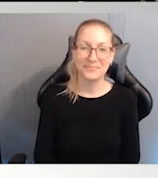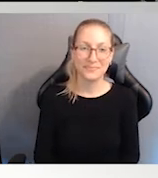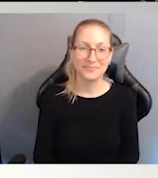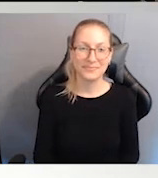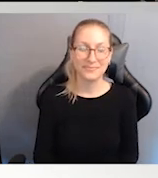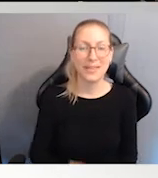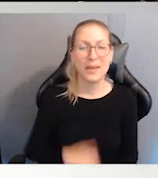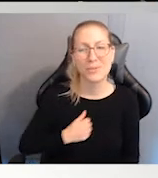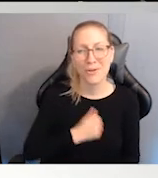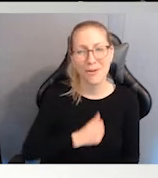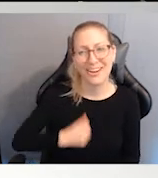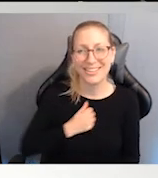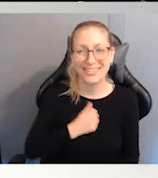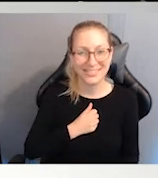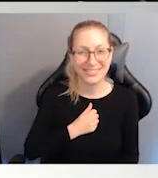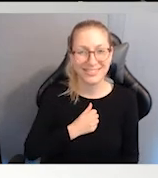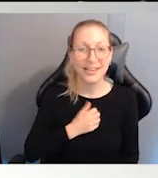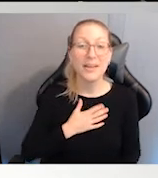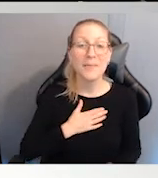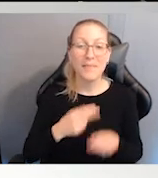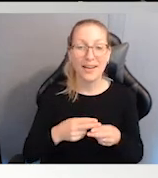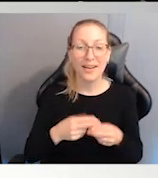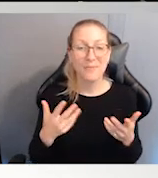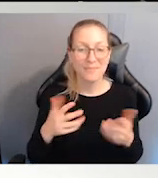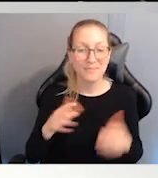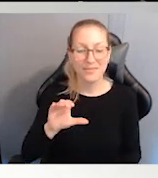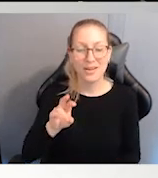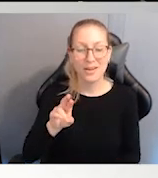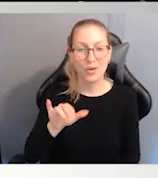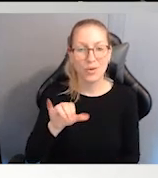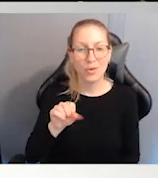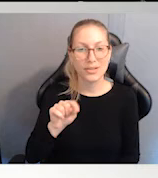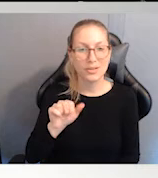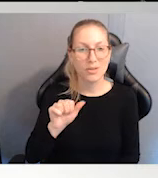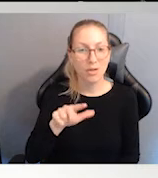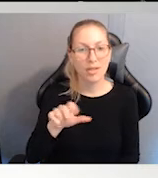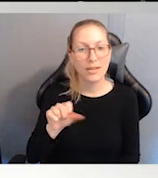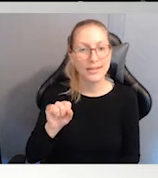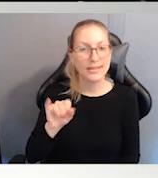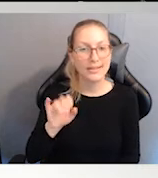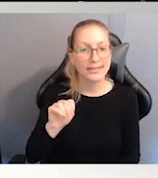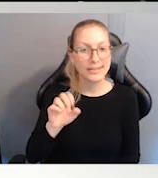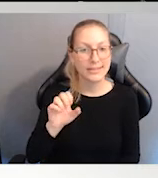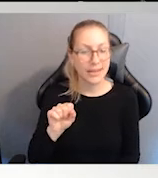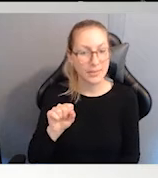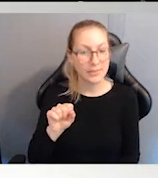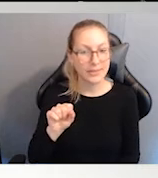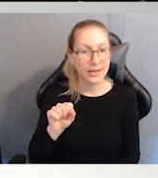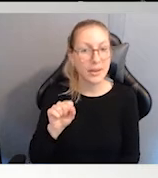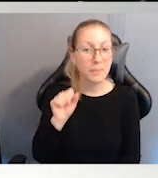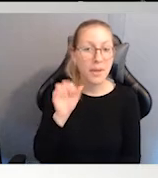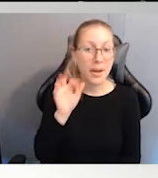I'm sorry. My name is Crystal Sims, and I have a mother.